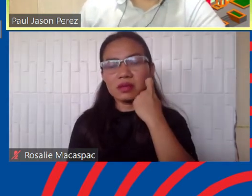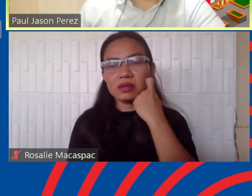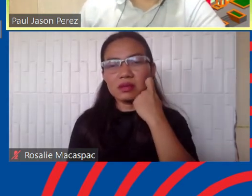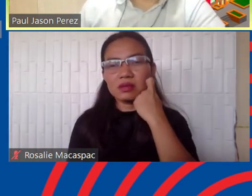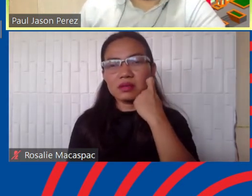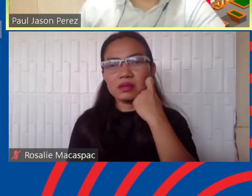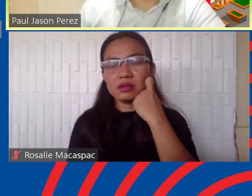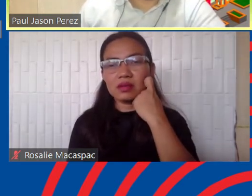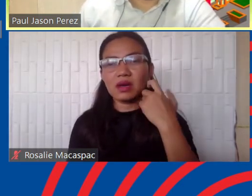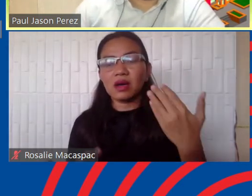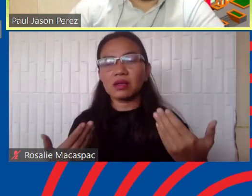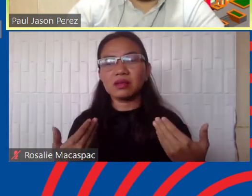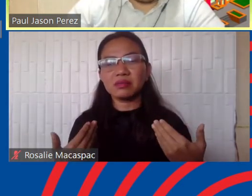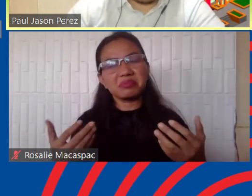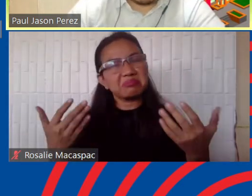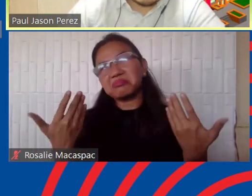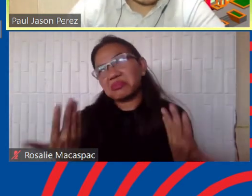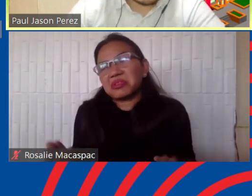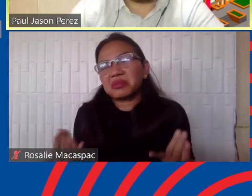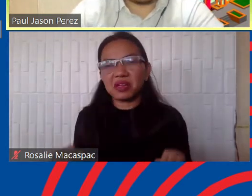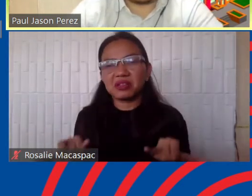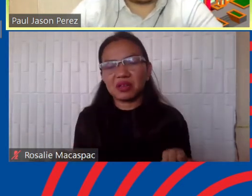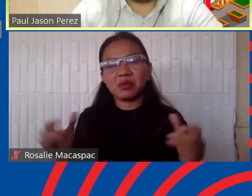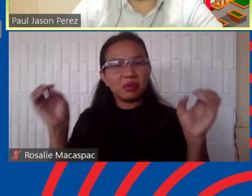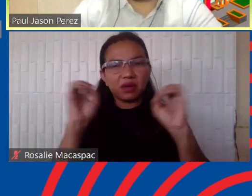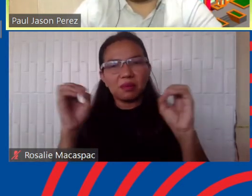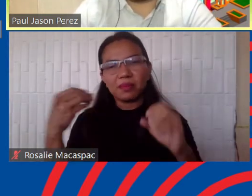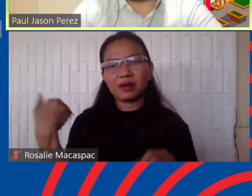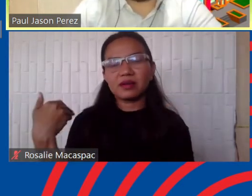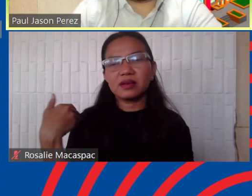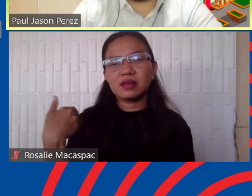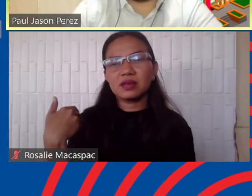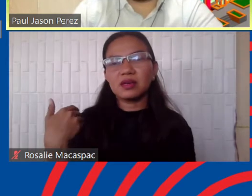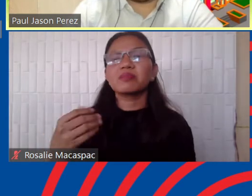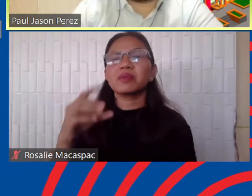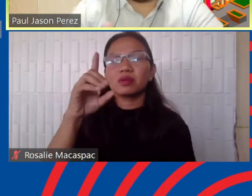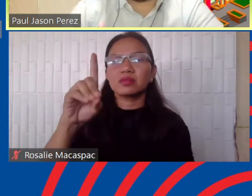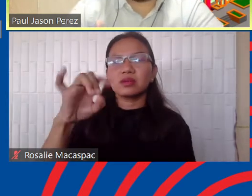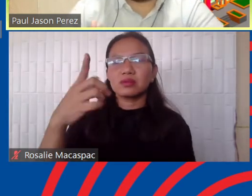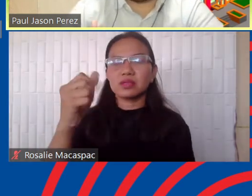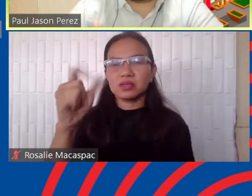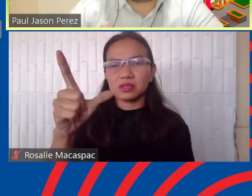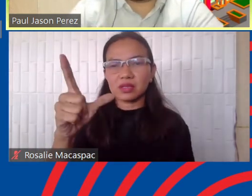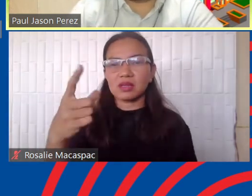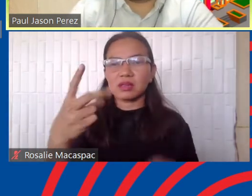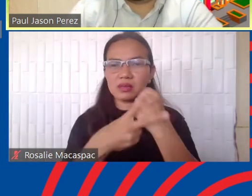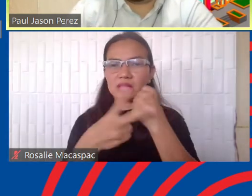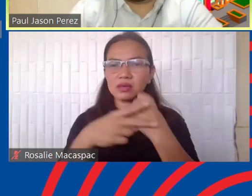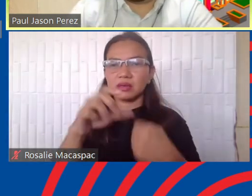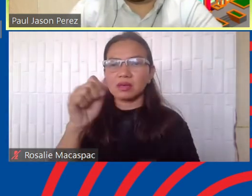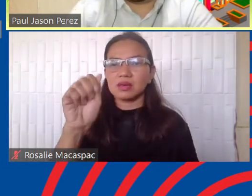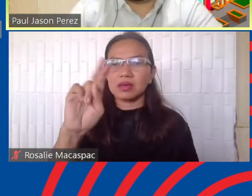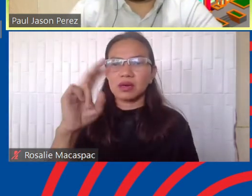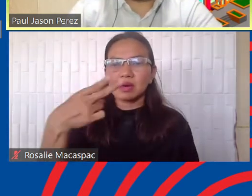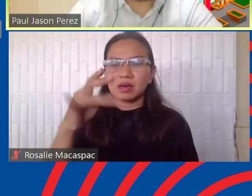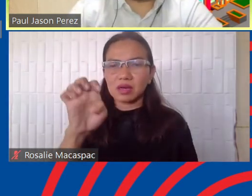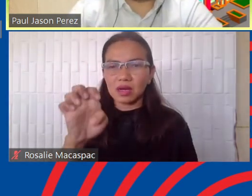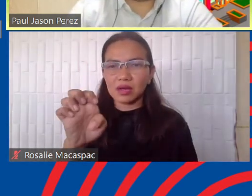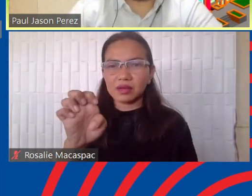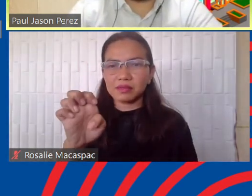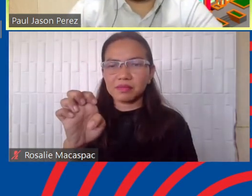unfortunately, there's none. But we have digital archives, an institutional repository where